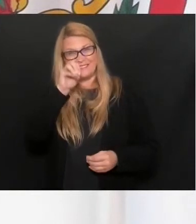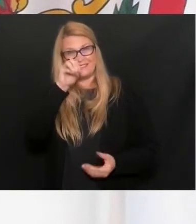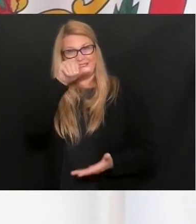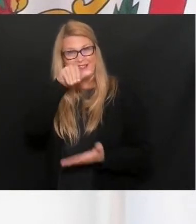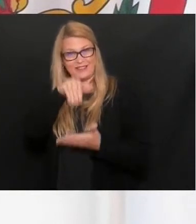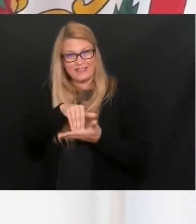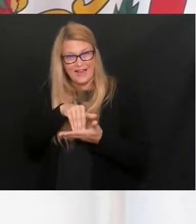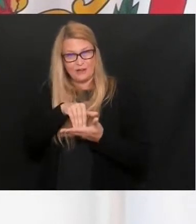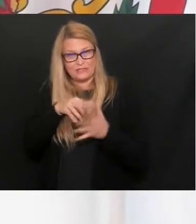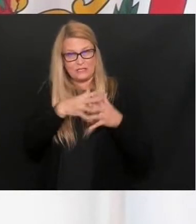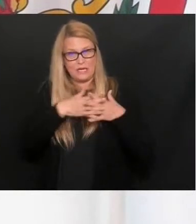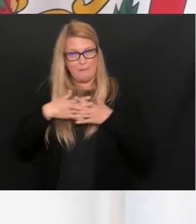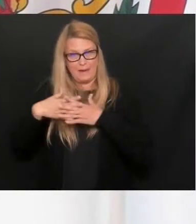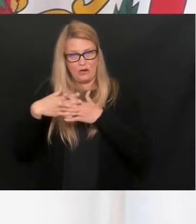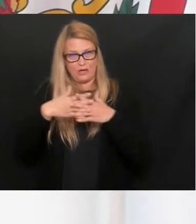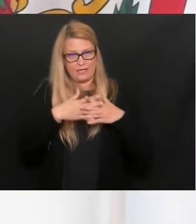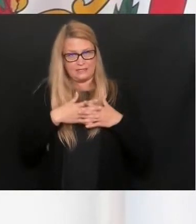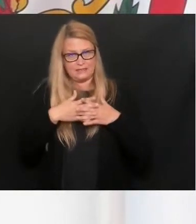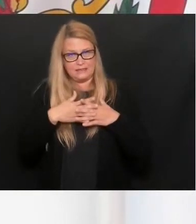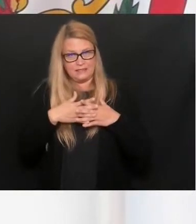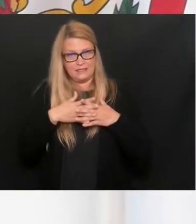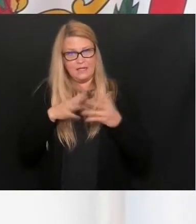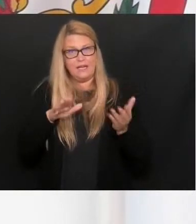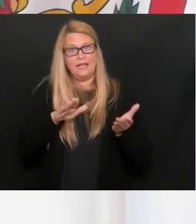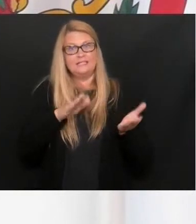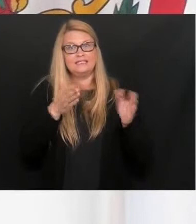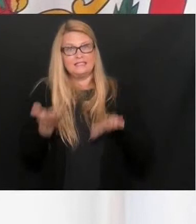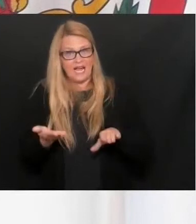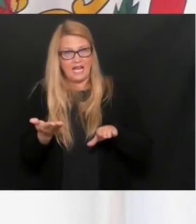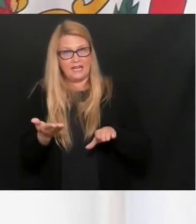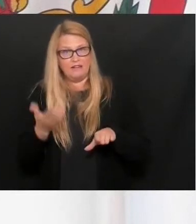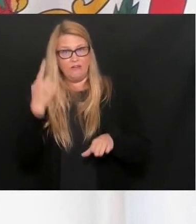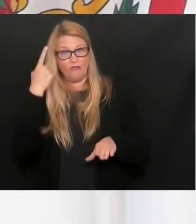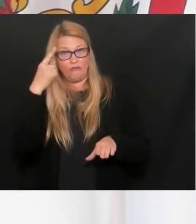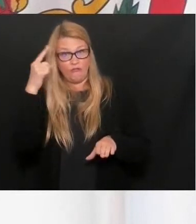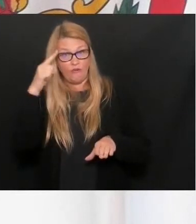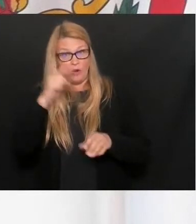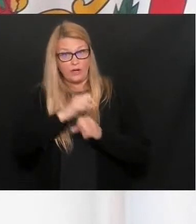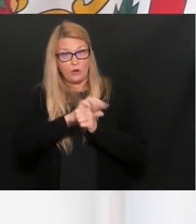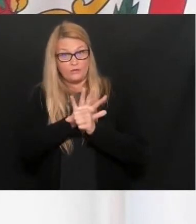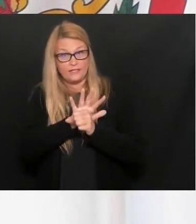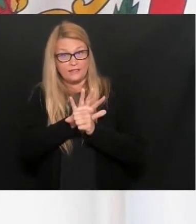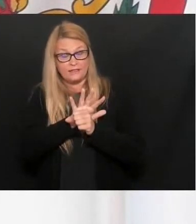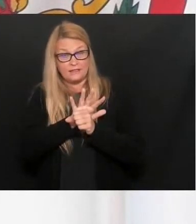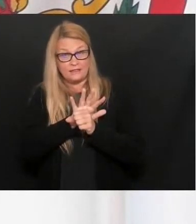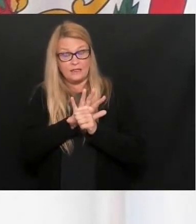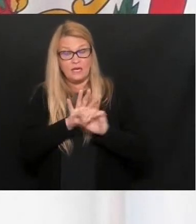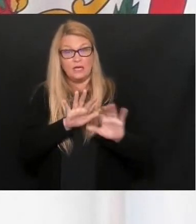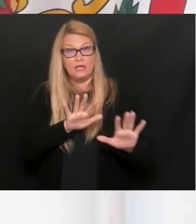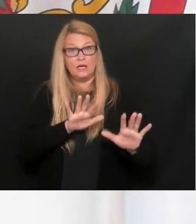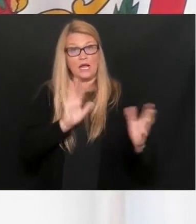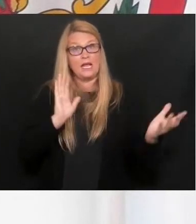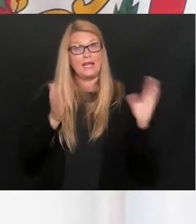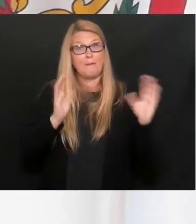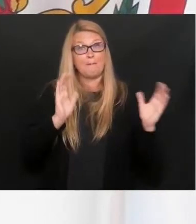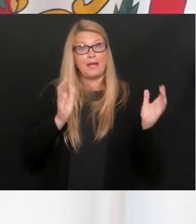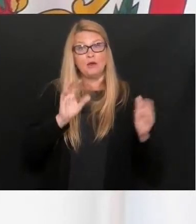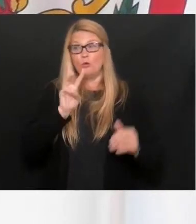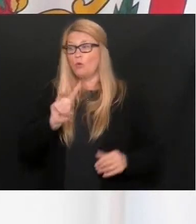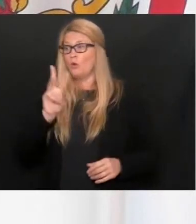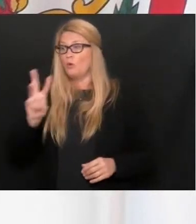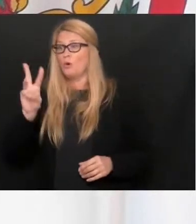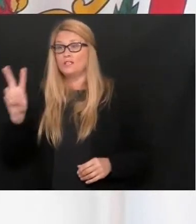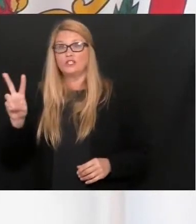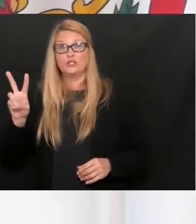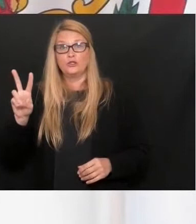160,000 Americans that have died with COVID than there was that died in World War II